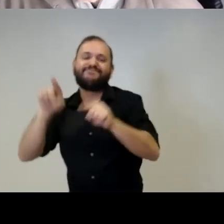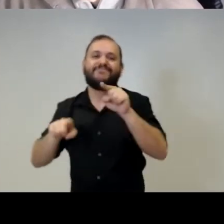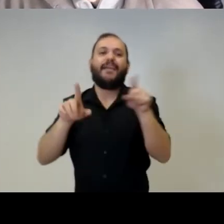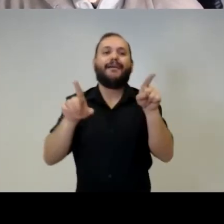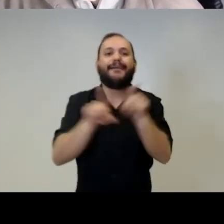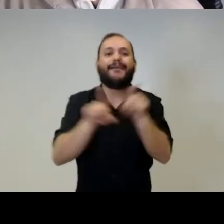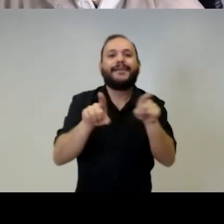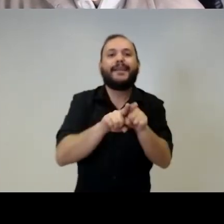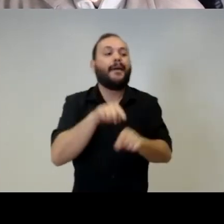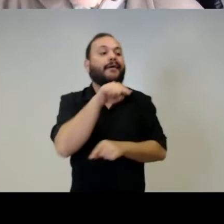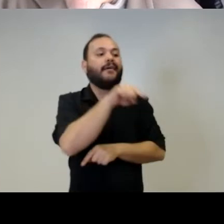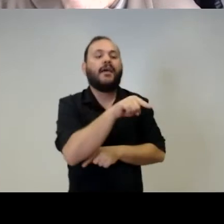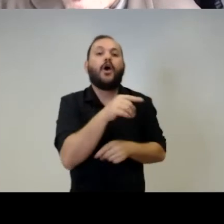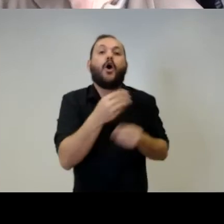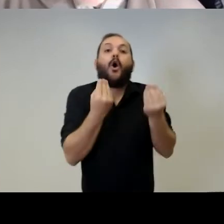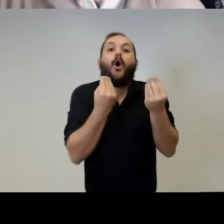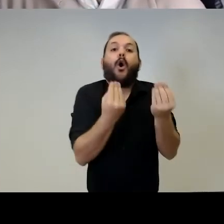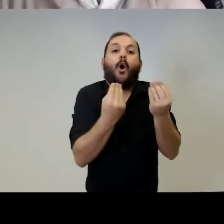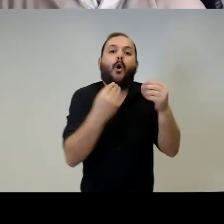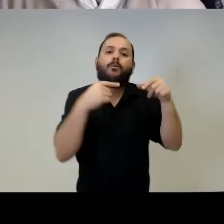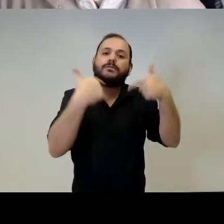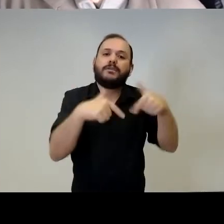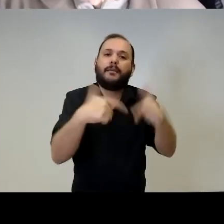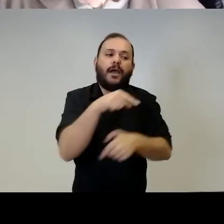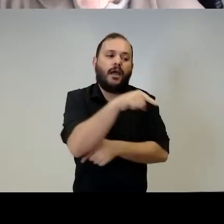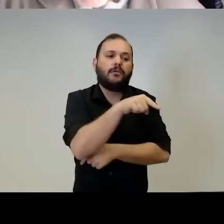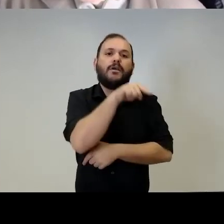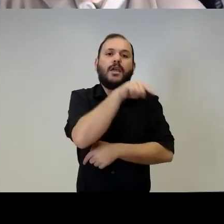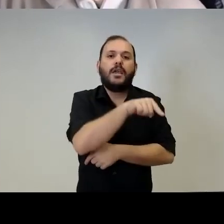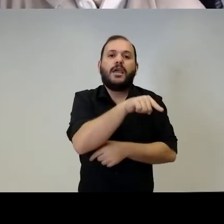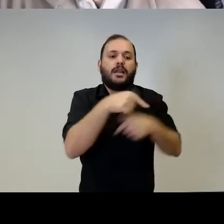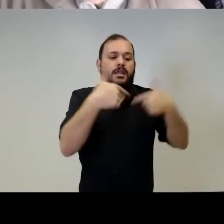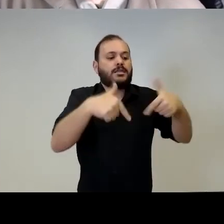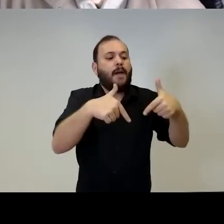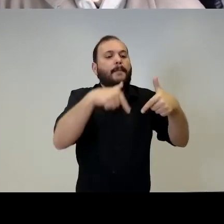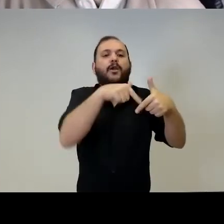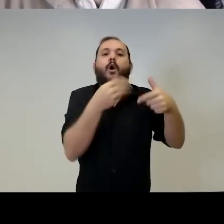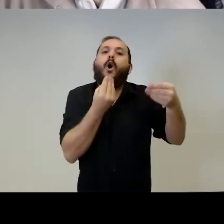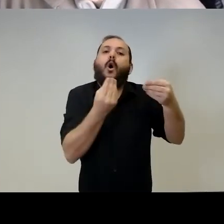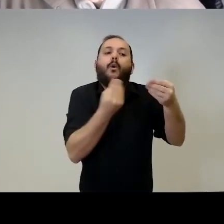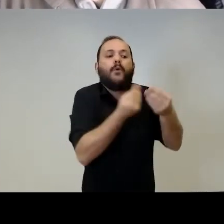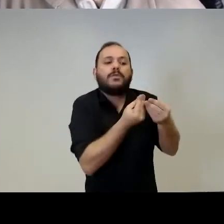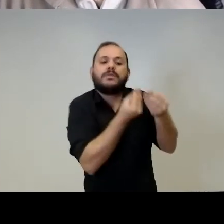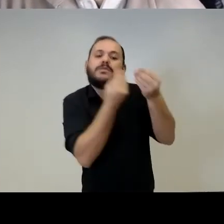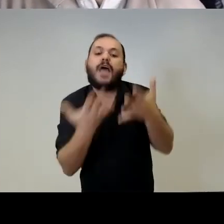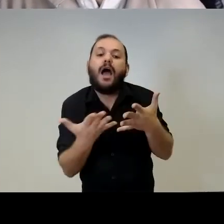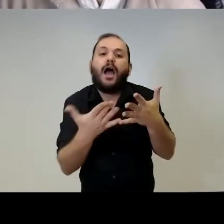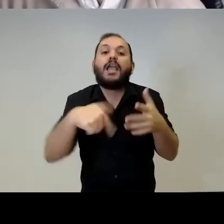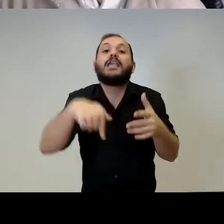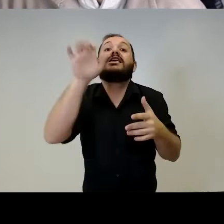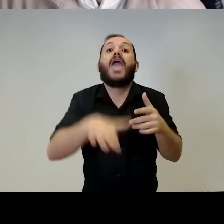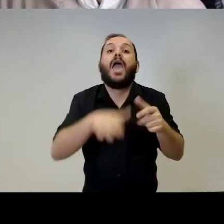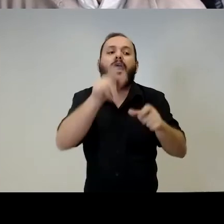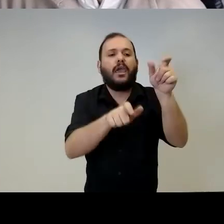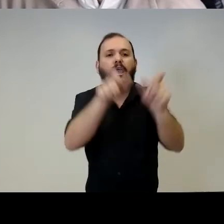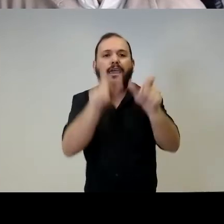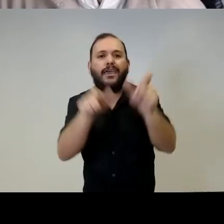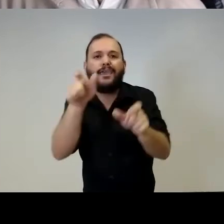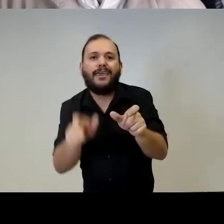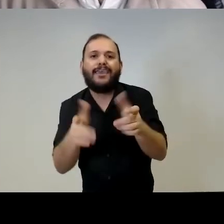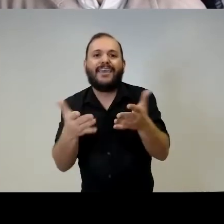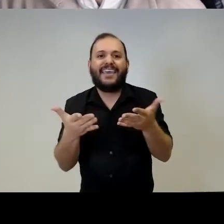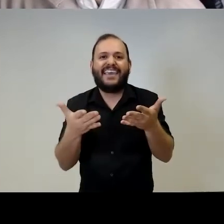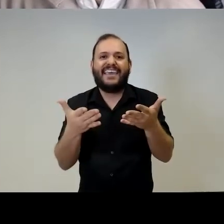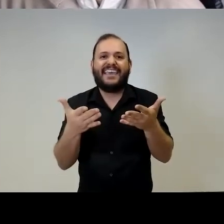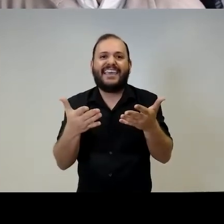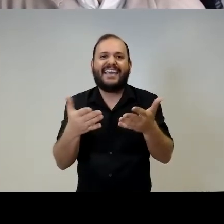you serve the cause or the persons that you serve, including commitment to the